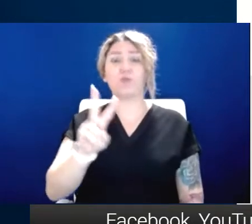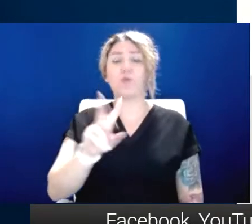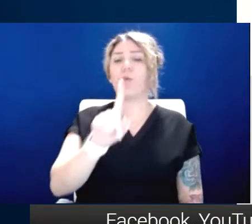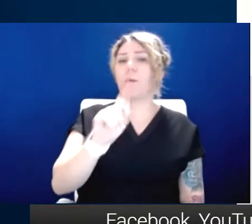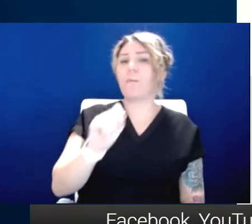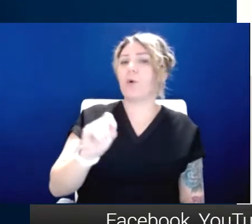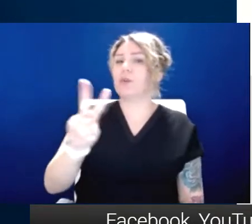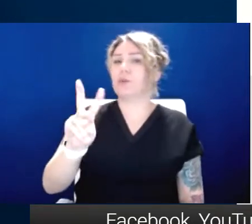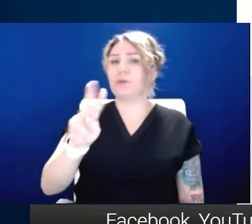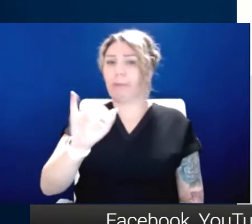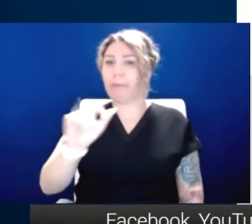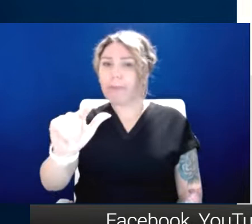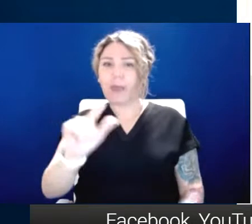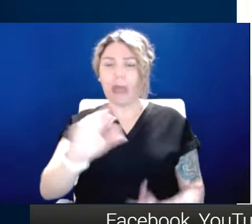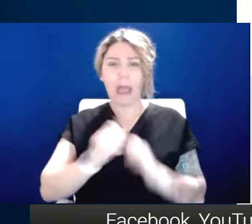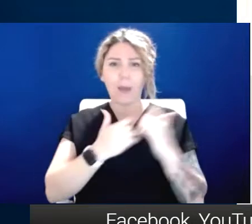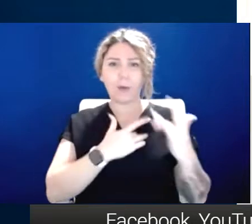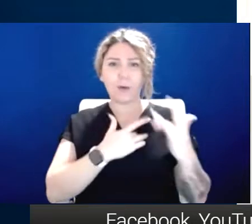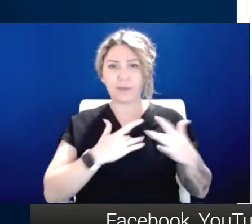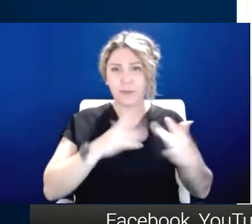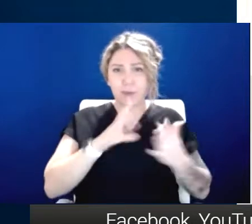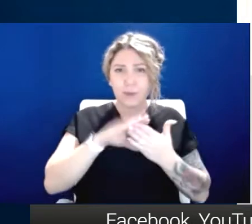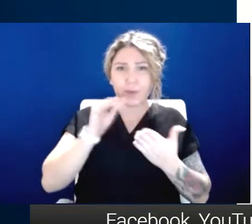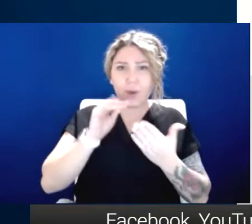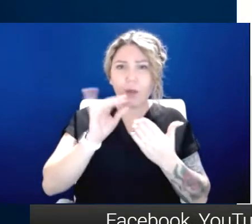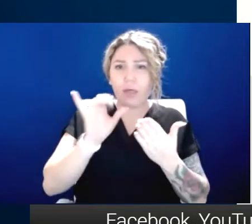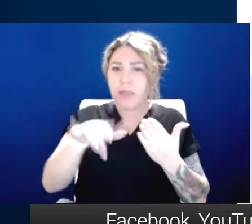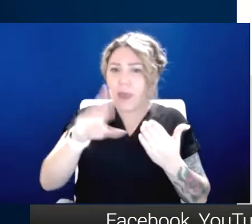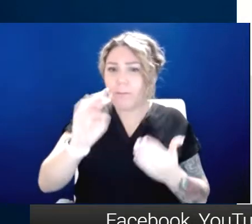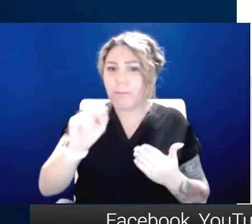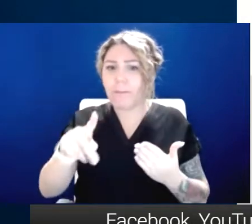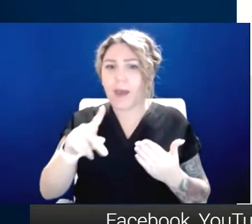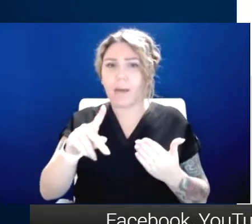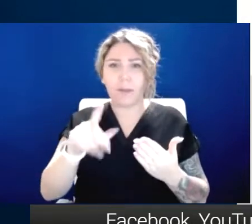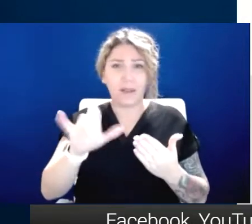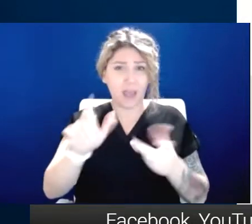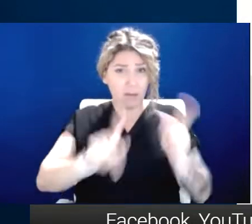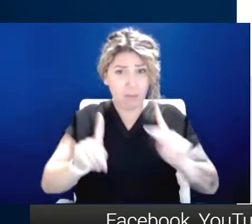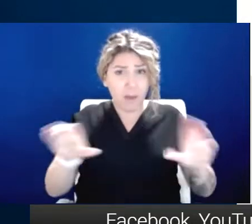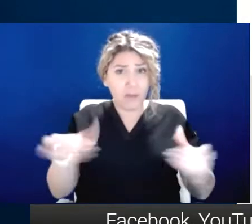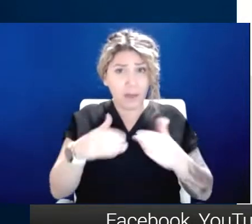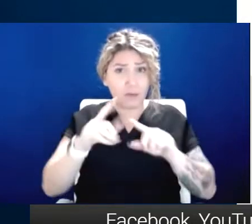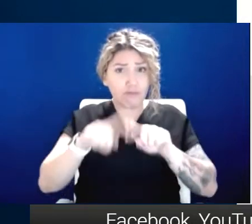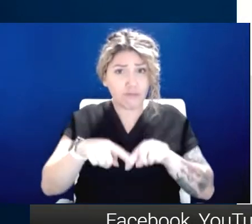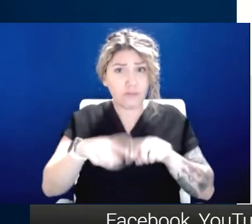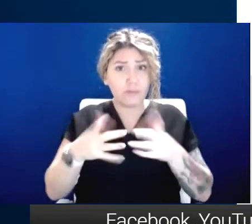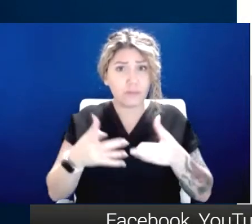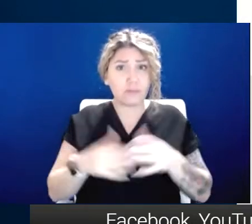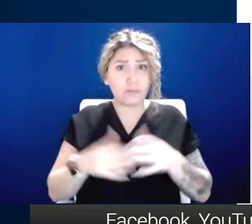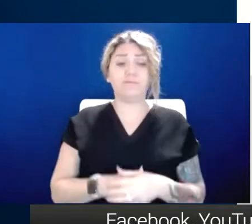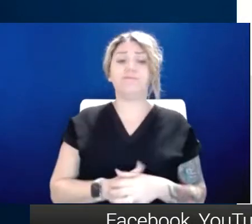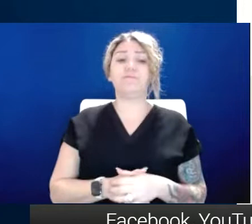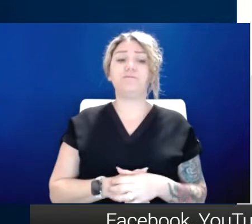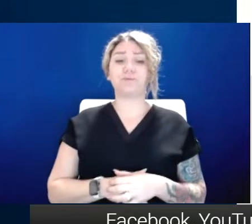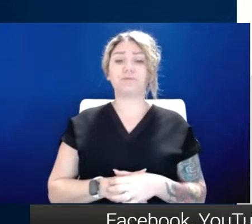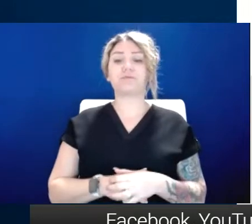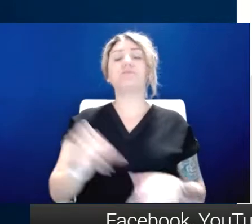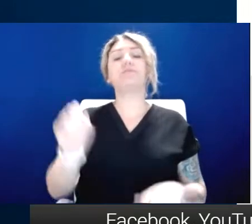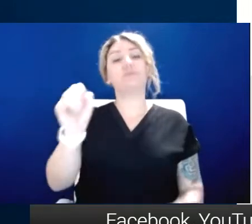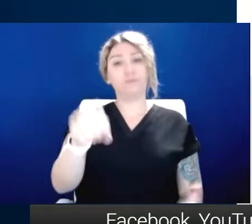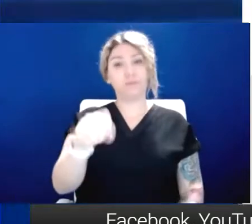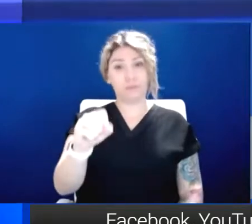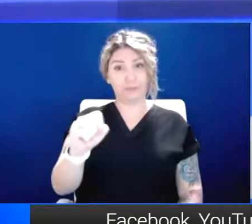else can we learn from that map? What does that tell us? Is that population based? So yes, it is population-based. It